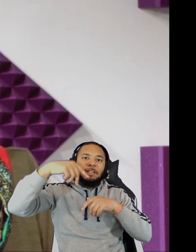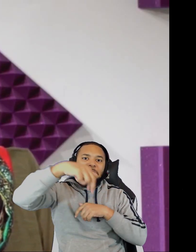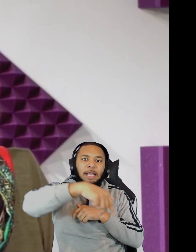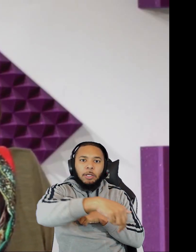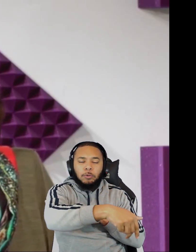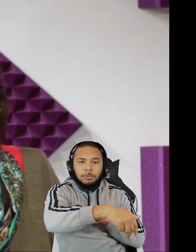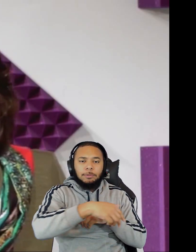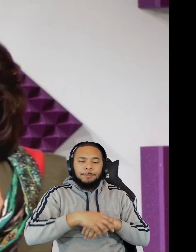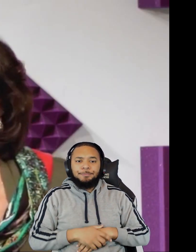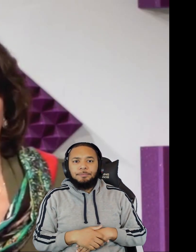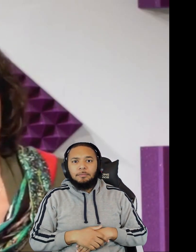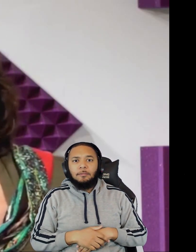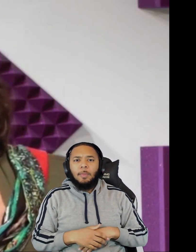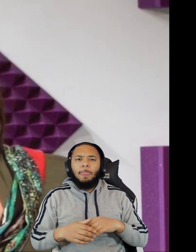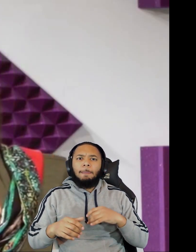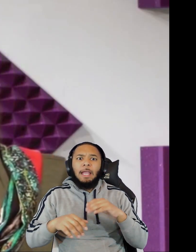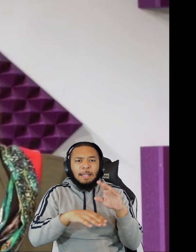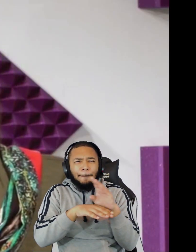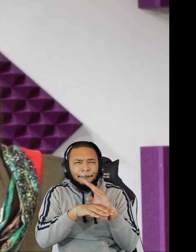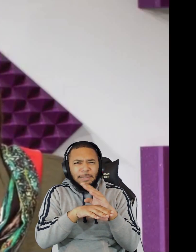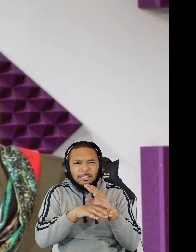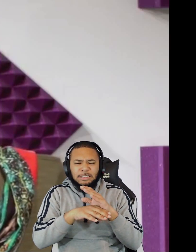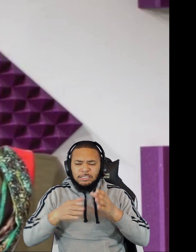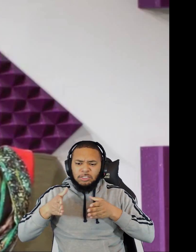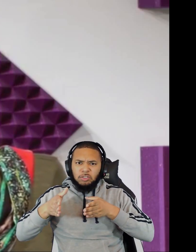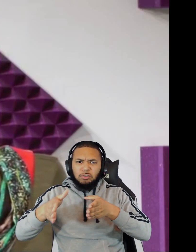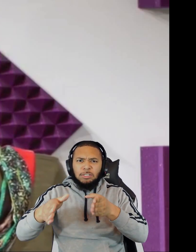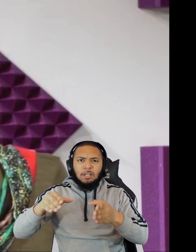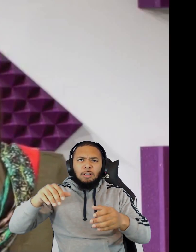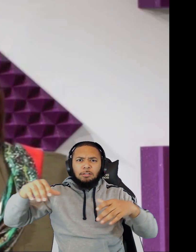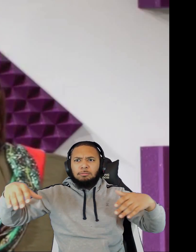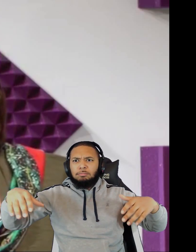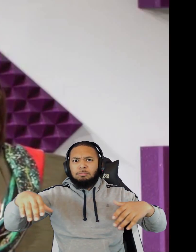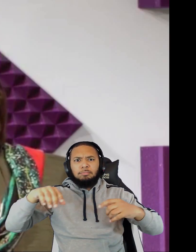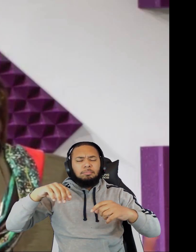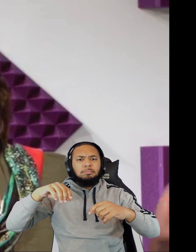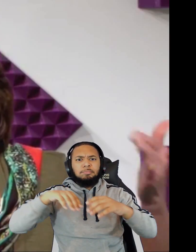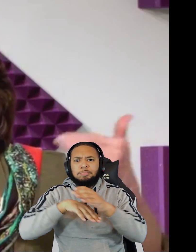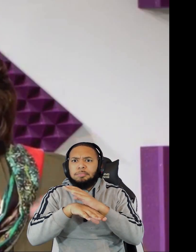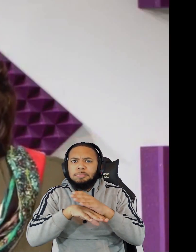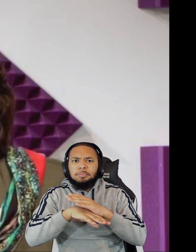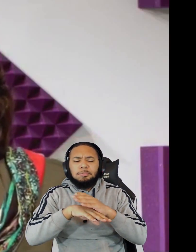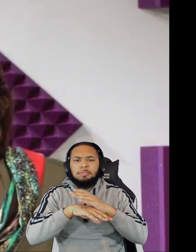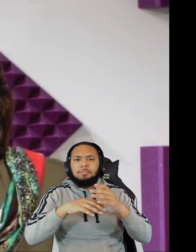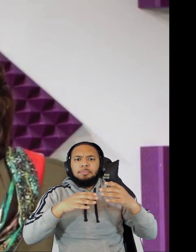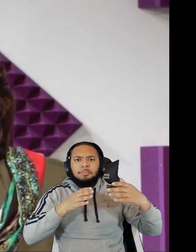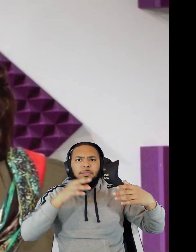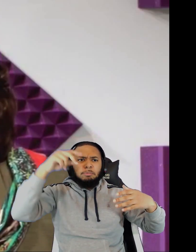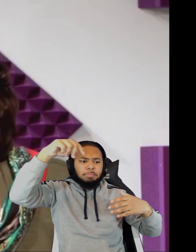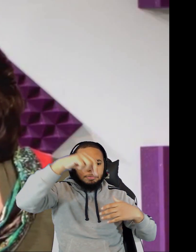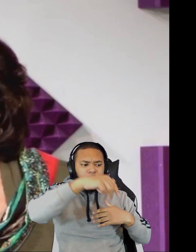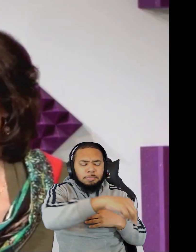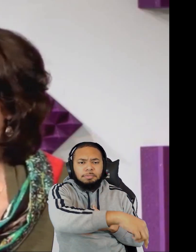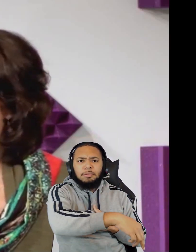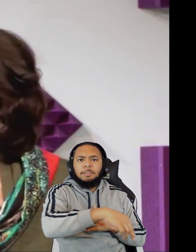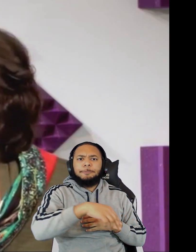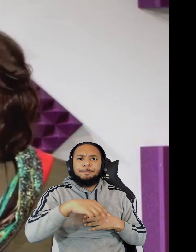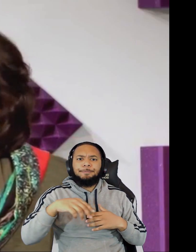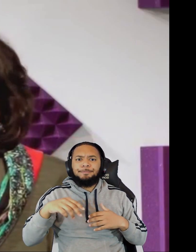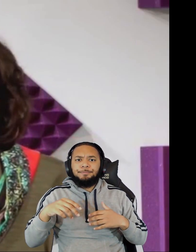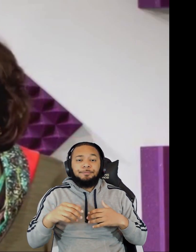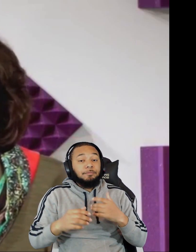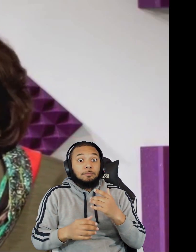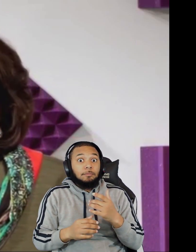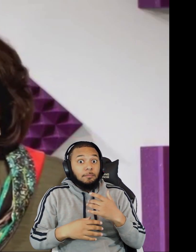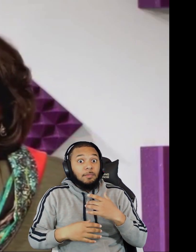thronged streets. So we're in a very busy place, aren't we? The streets are thronged. We're at a corner where the elevated station comes down. Makes it ideal